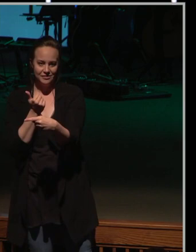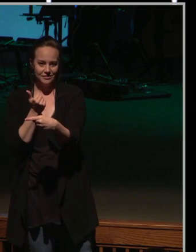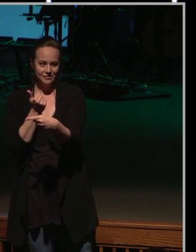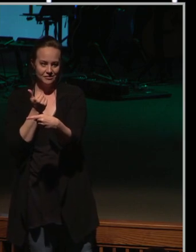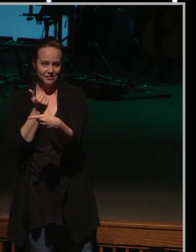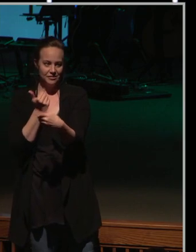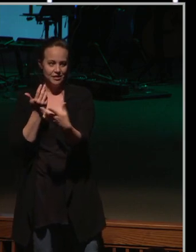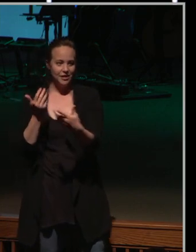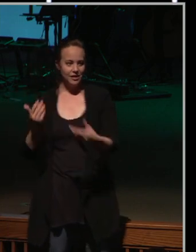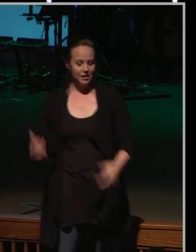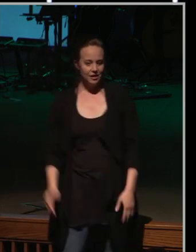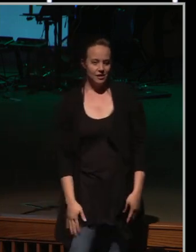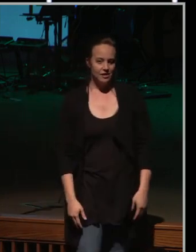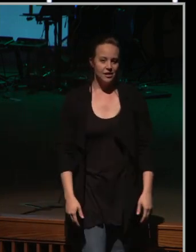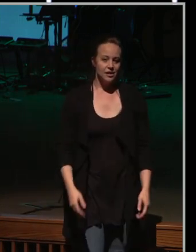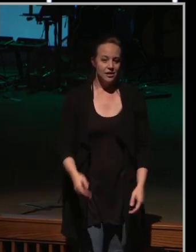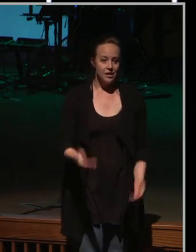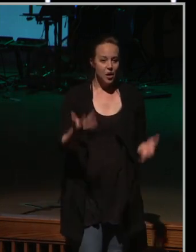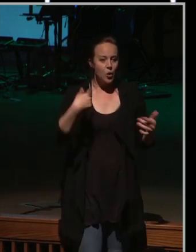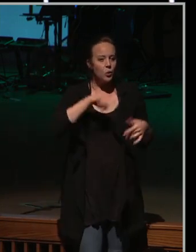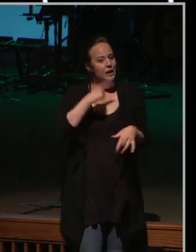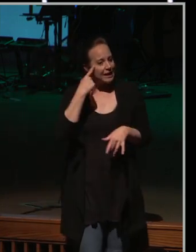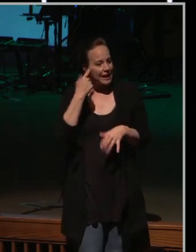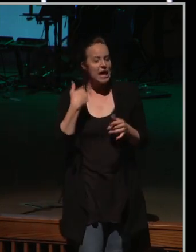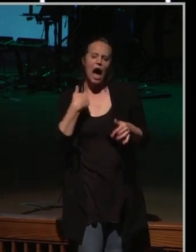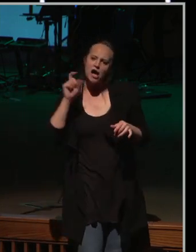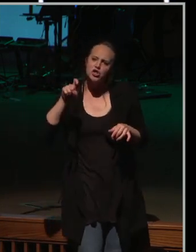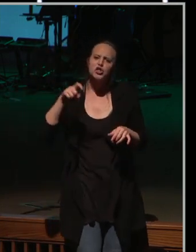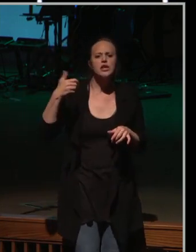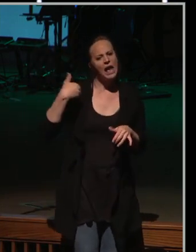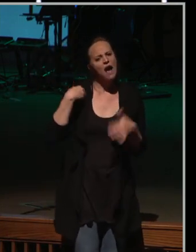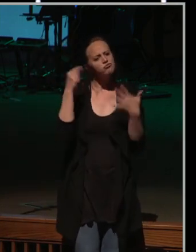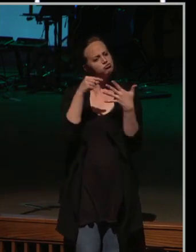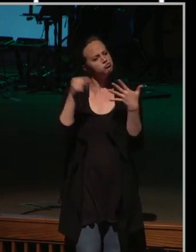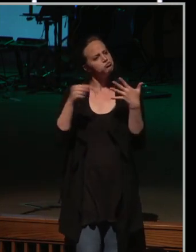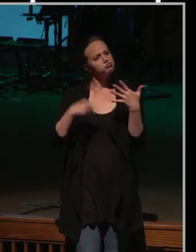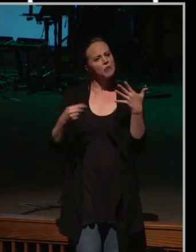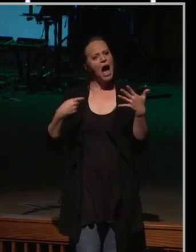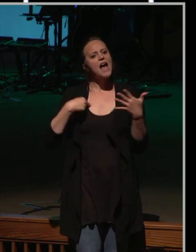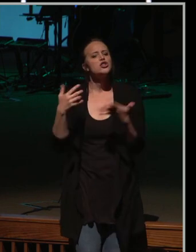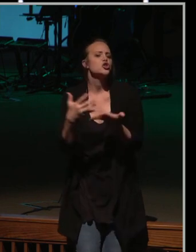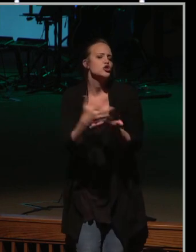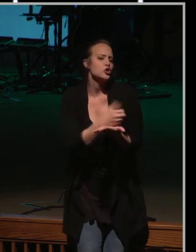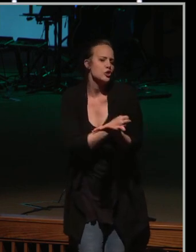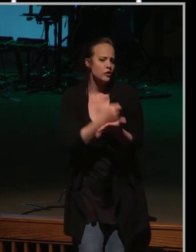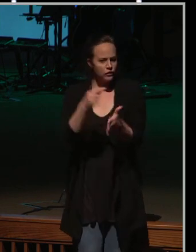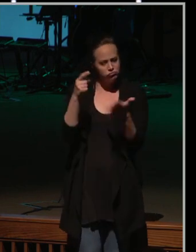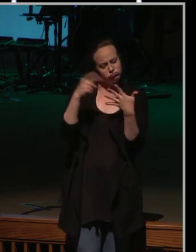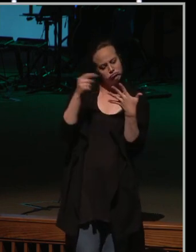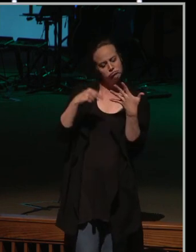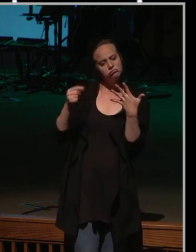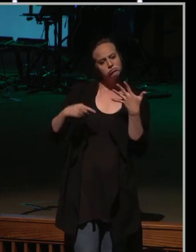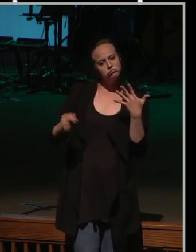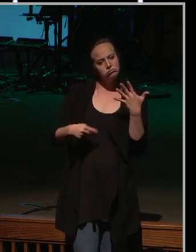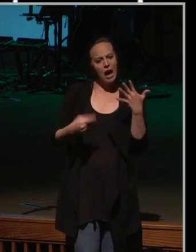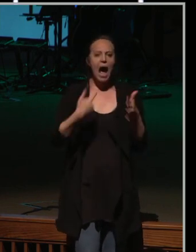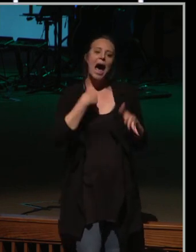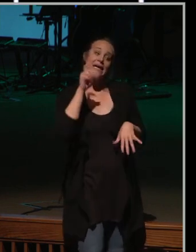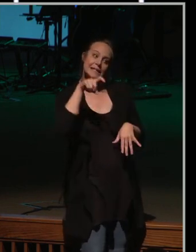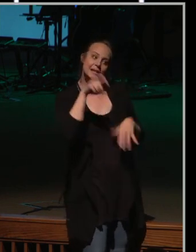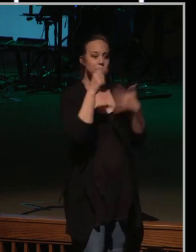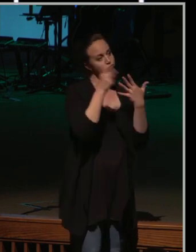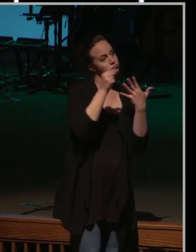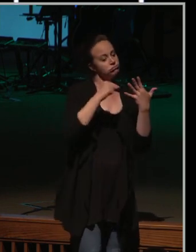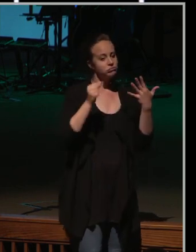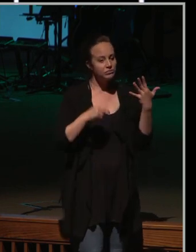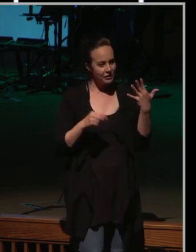This idea that we should just have whatever we want, that the world is all about us, that it's not about others, but it's what I want, what I need. And I'll tell you,